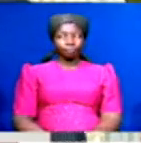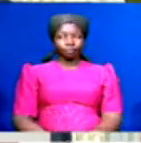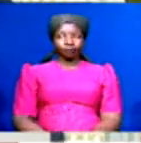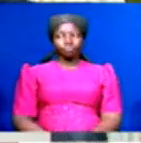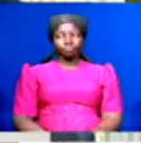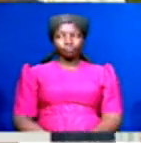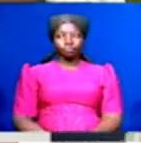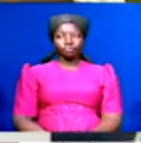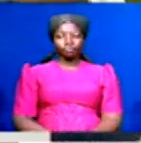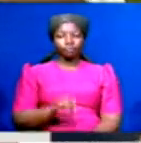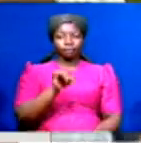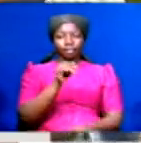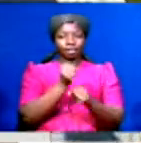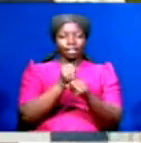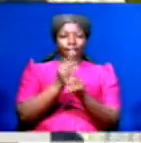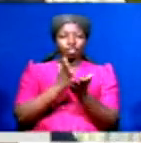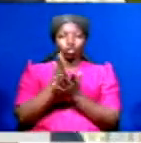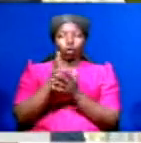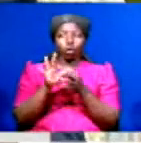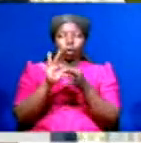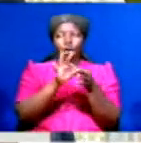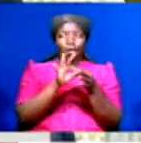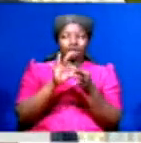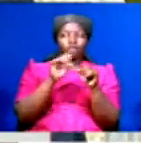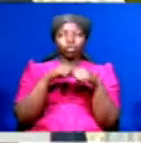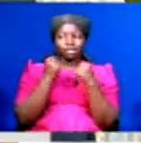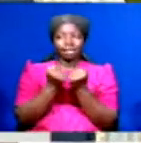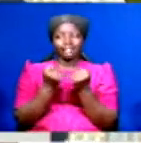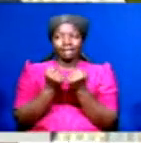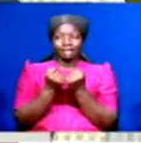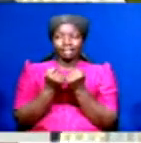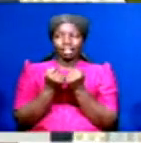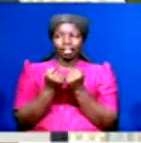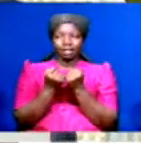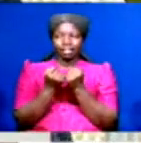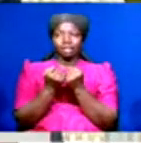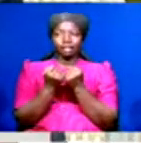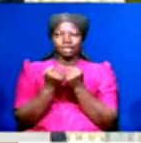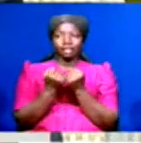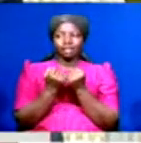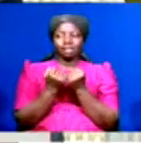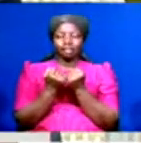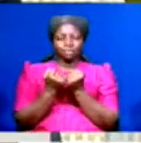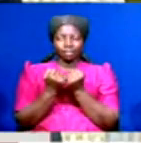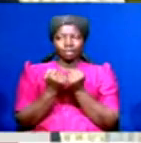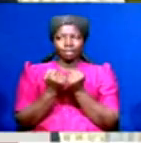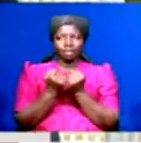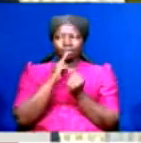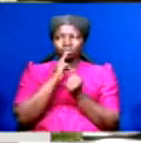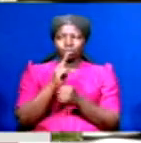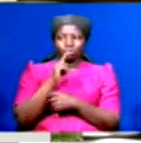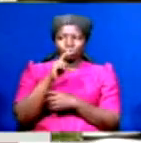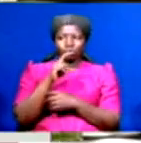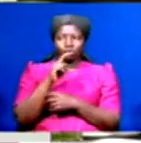done through cooperative societies, and hence we must have a stake in the Nairobi Coffee